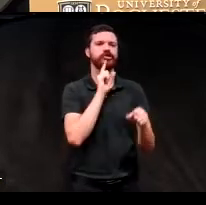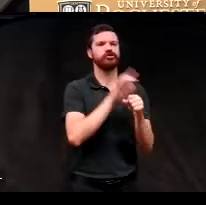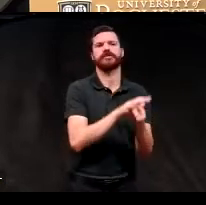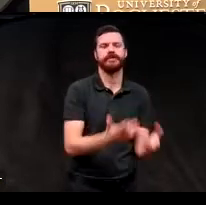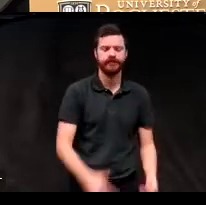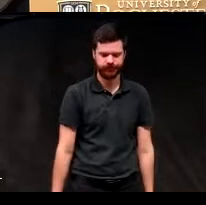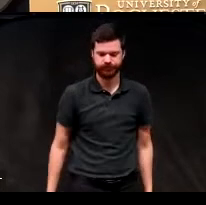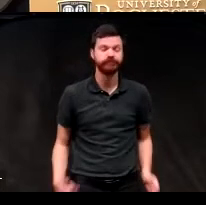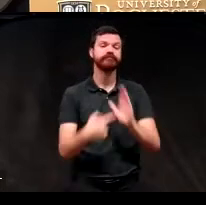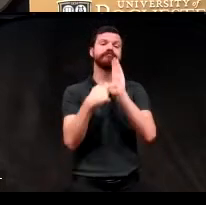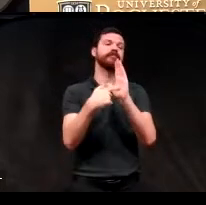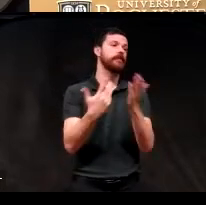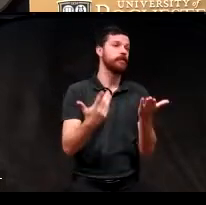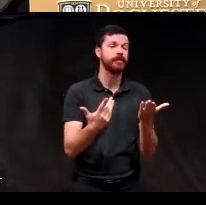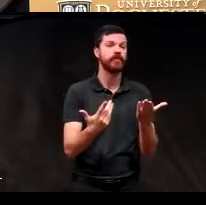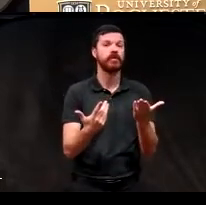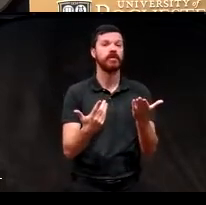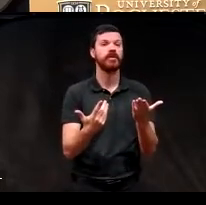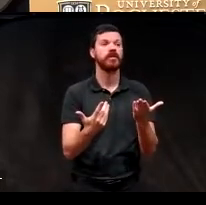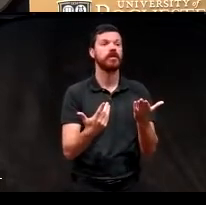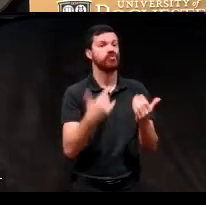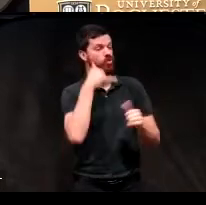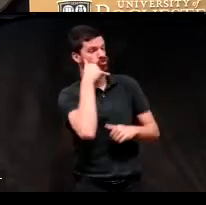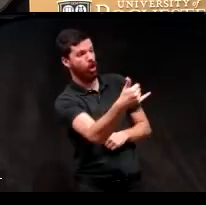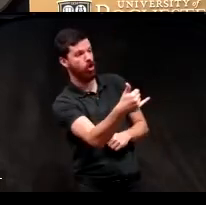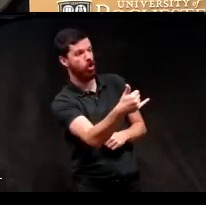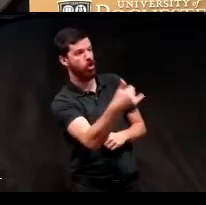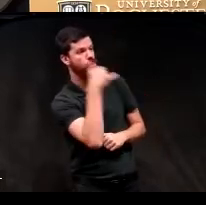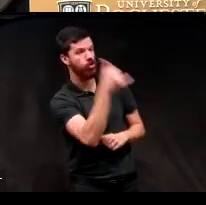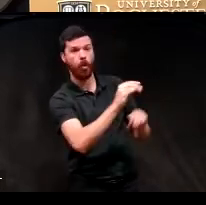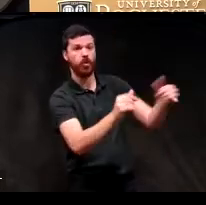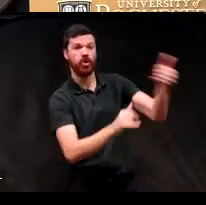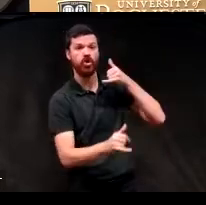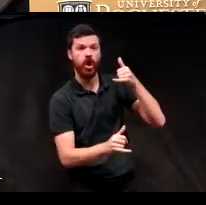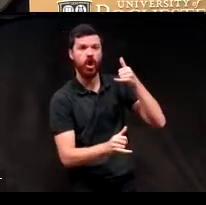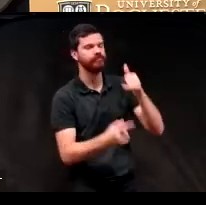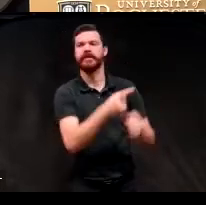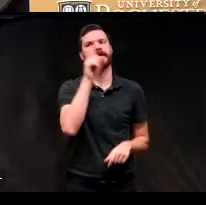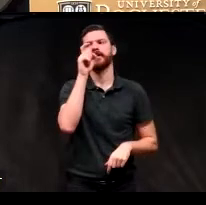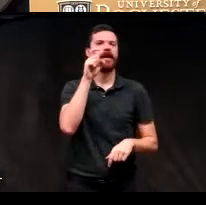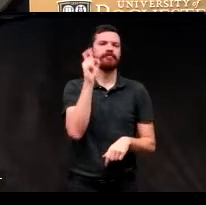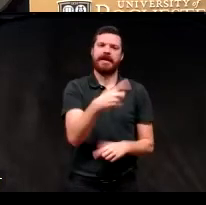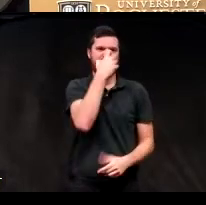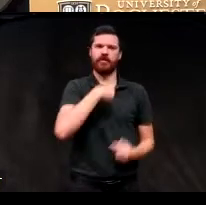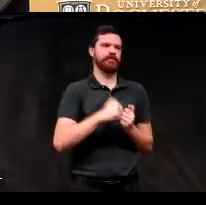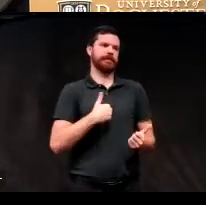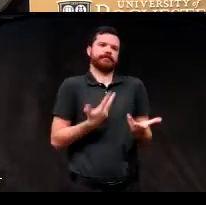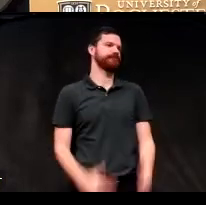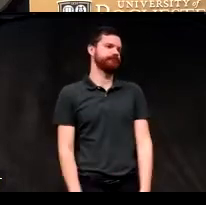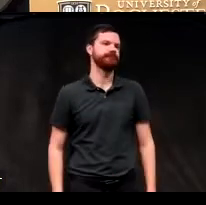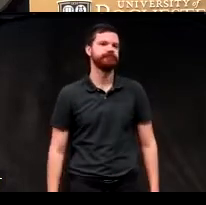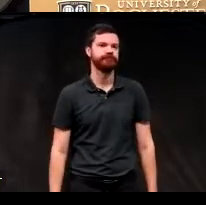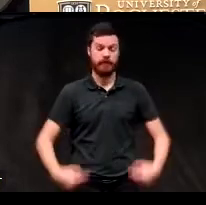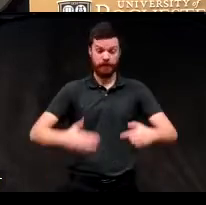for example, someone does not return your call and you're convinced that they're angry with you, right? So it's how